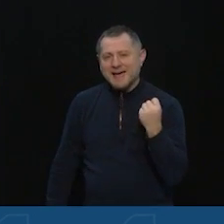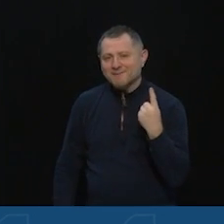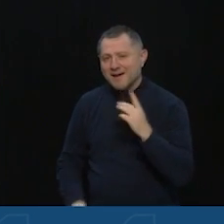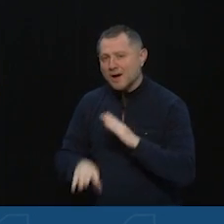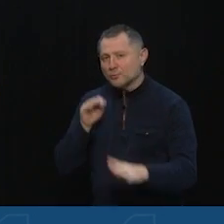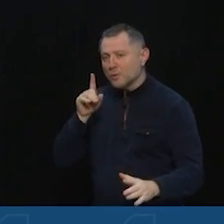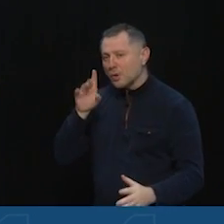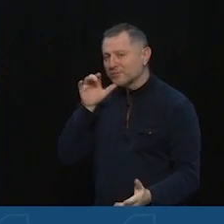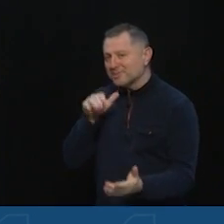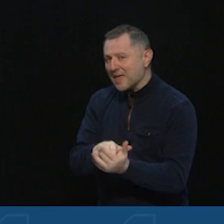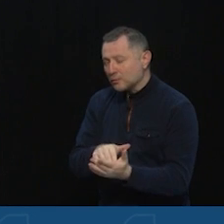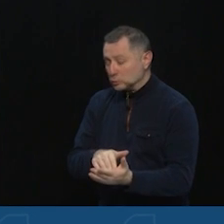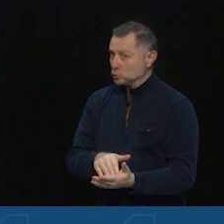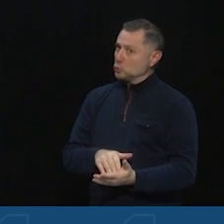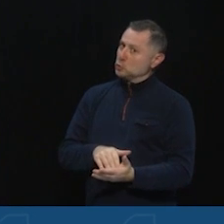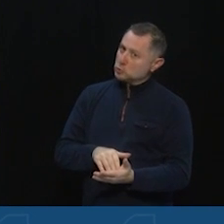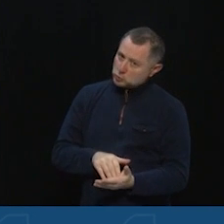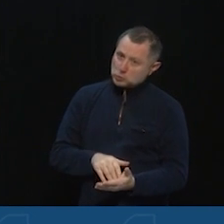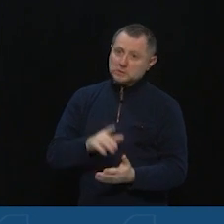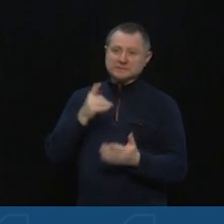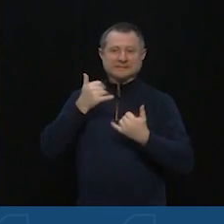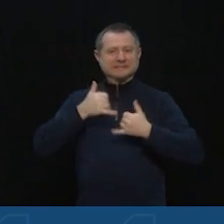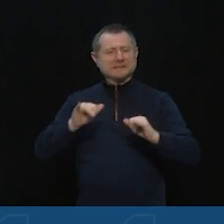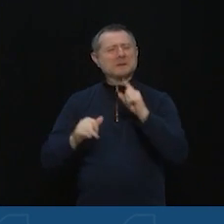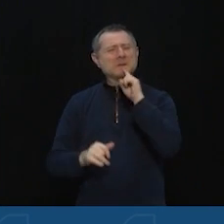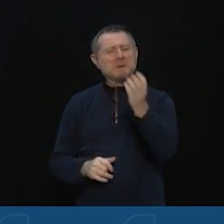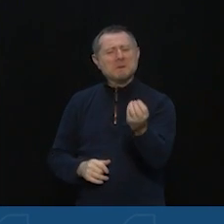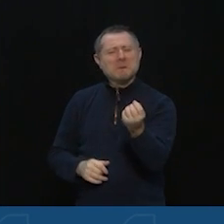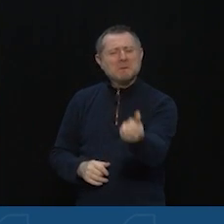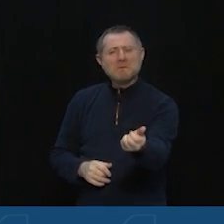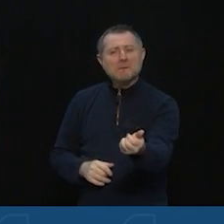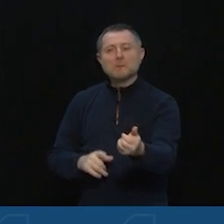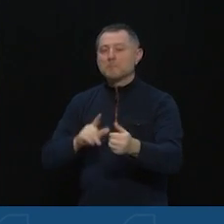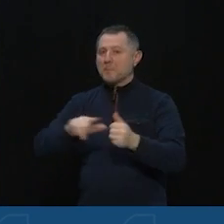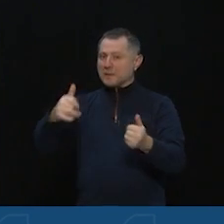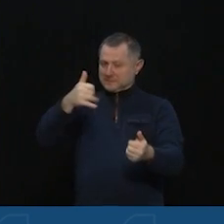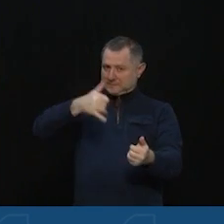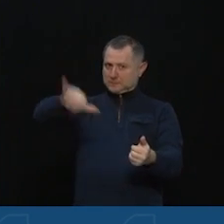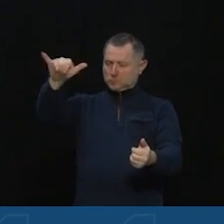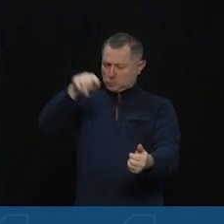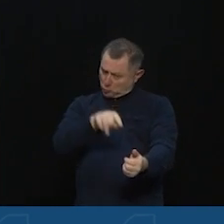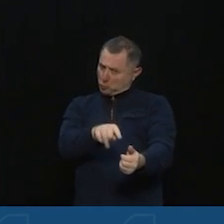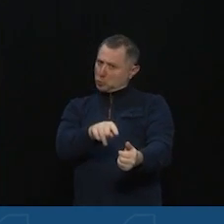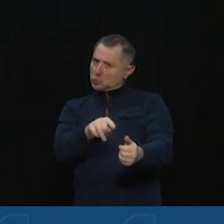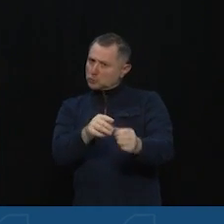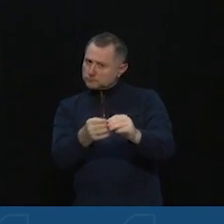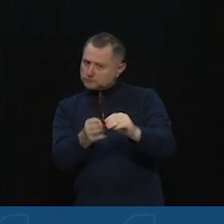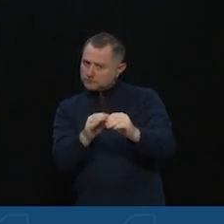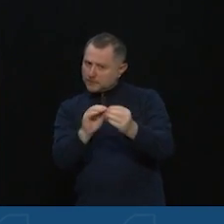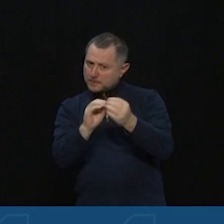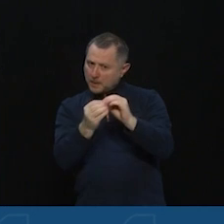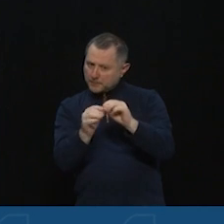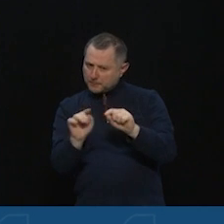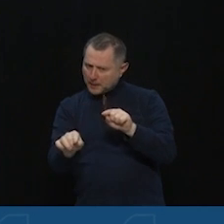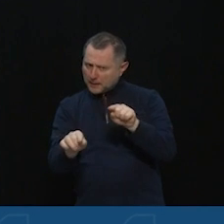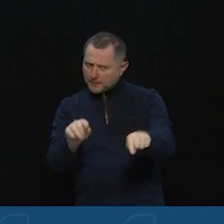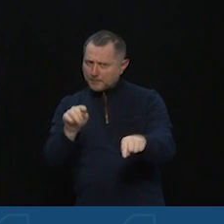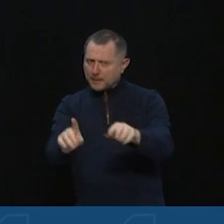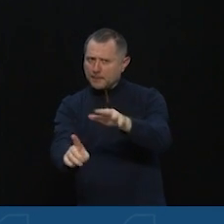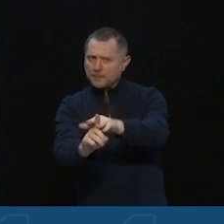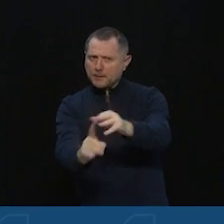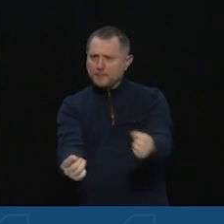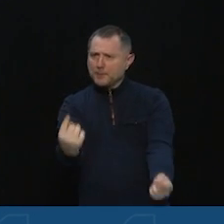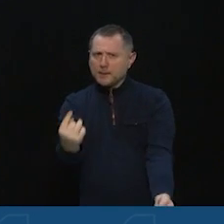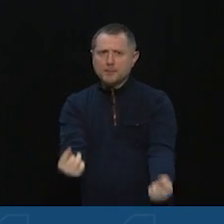These numbers are small, but we have seen some small relative upticks across the state.